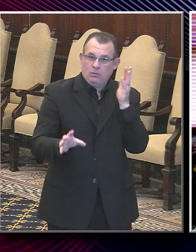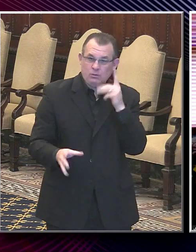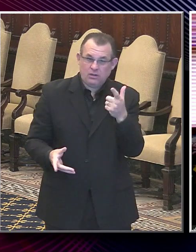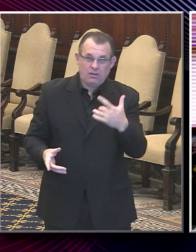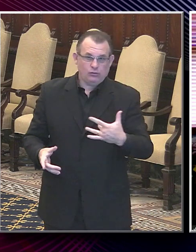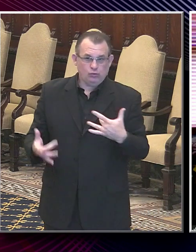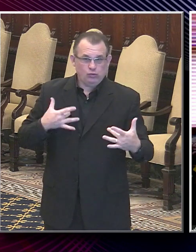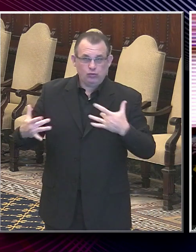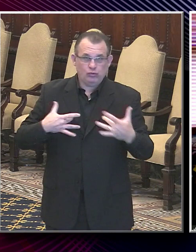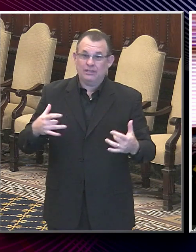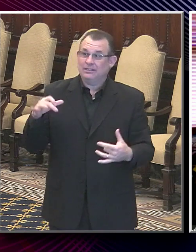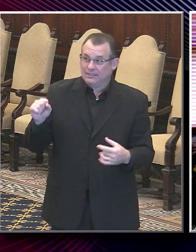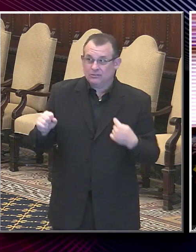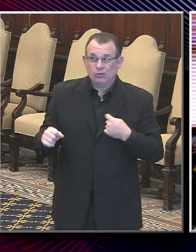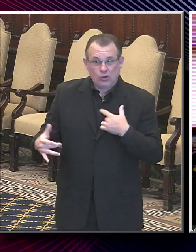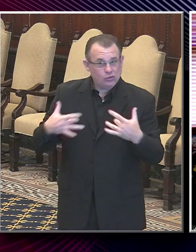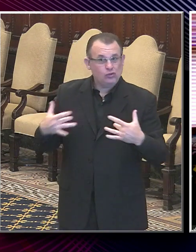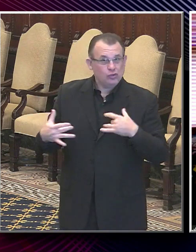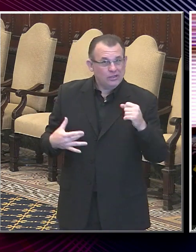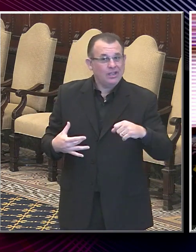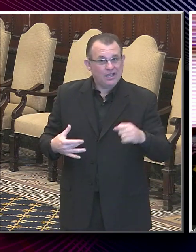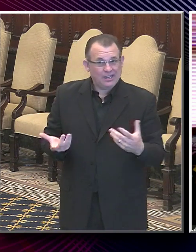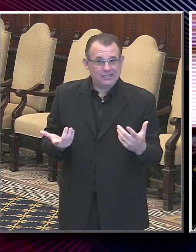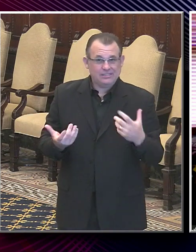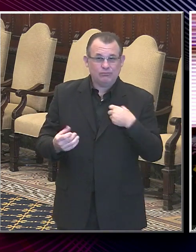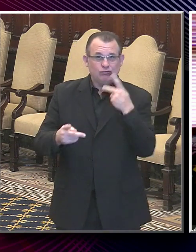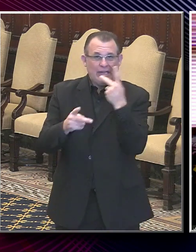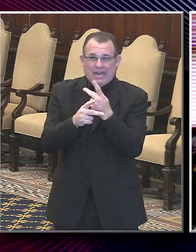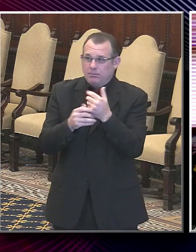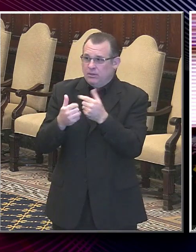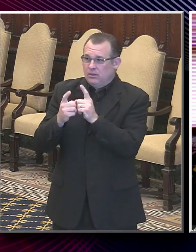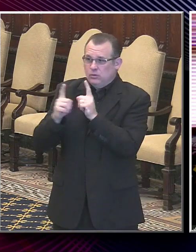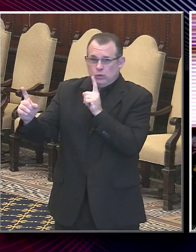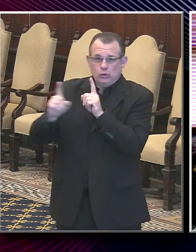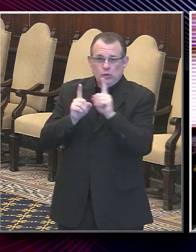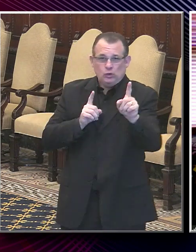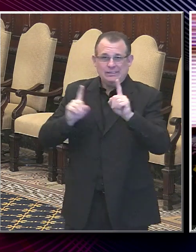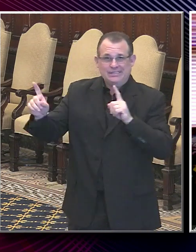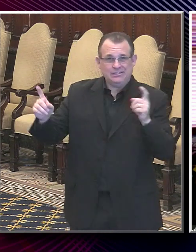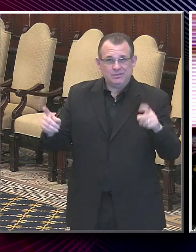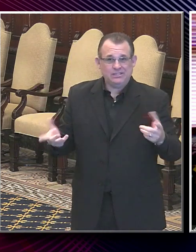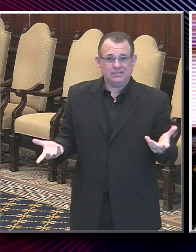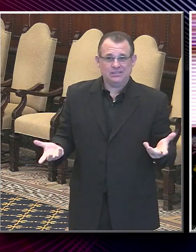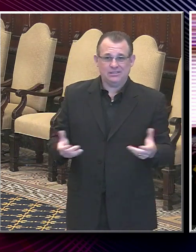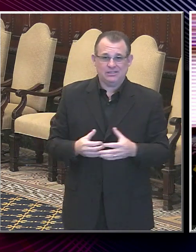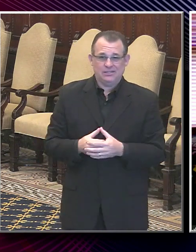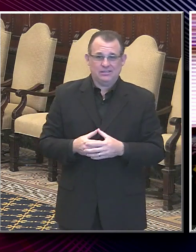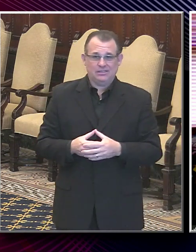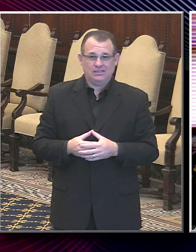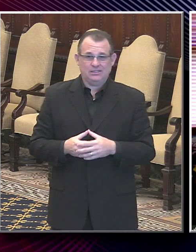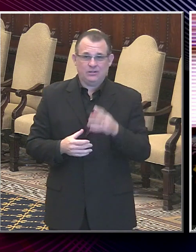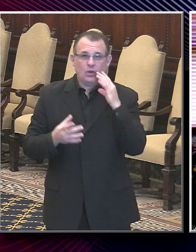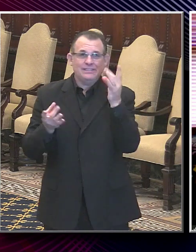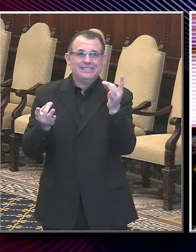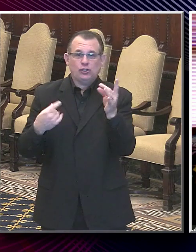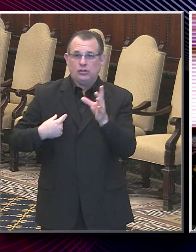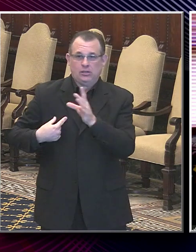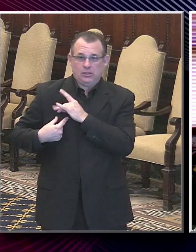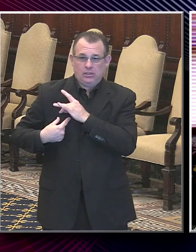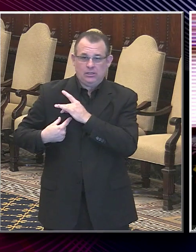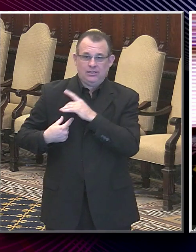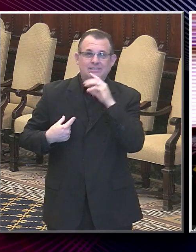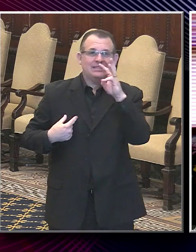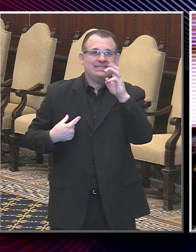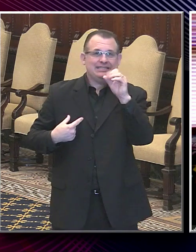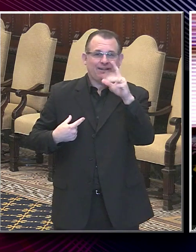that, and we're going to try to maintain social distancing. We'll probably, I would assume, set up these stickers that have been on the ground 6 feet apart, so people